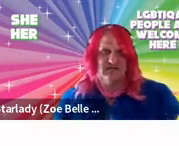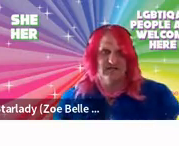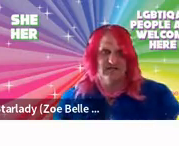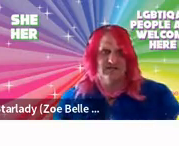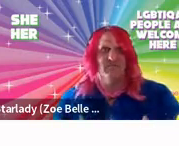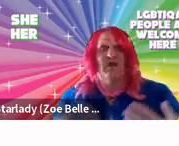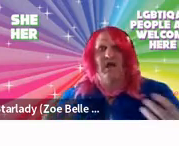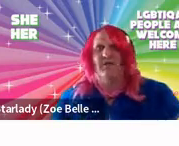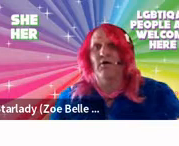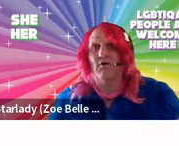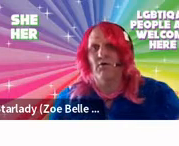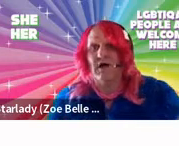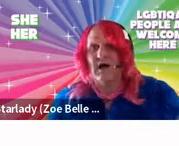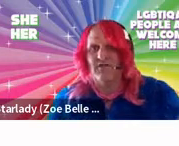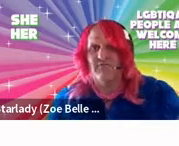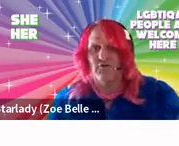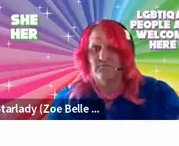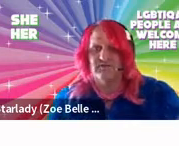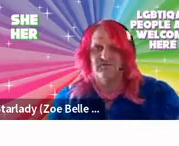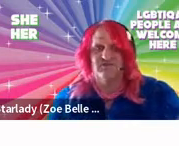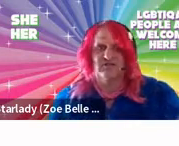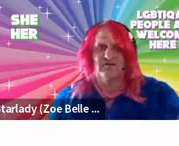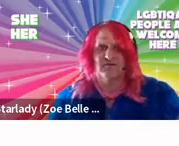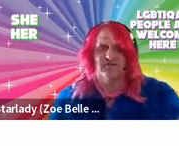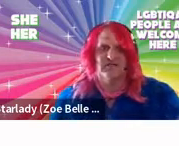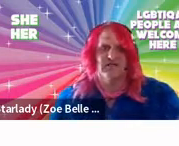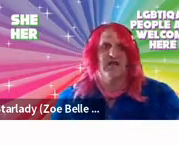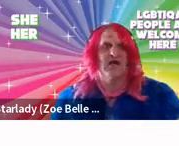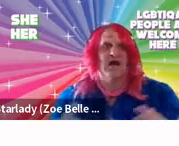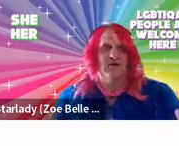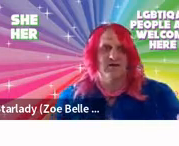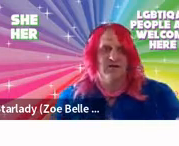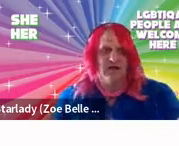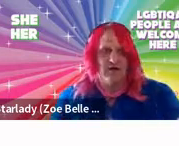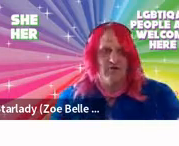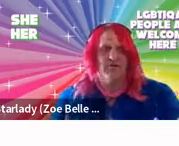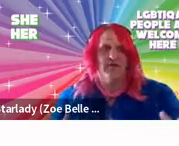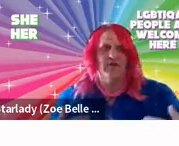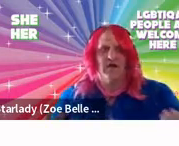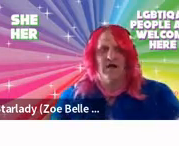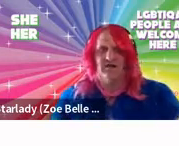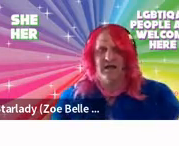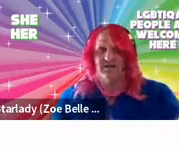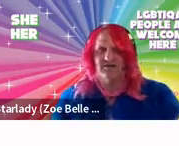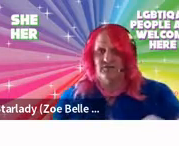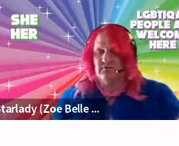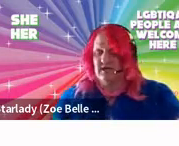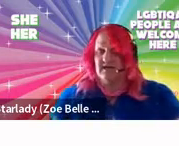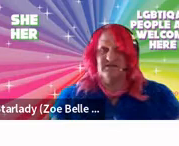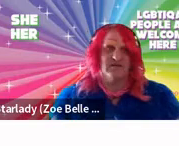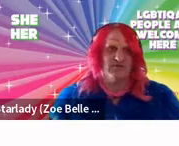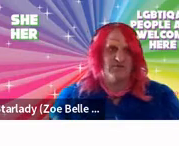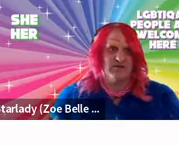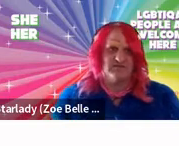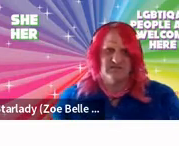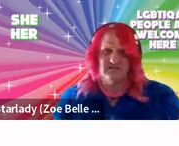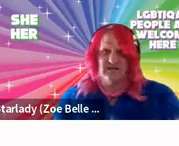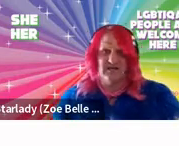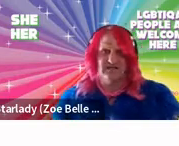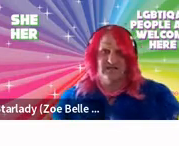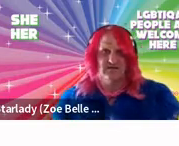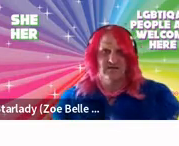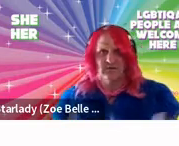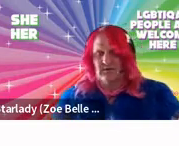into sexism, and that all other forms of gender diversity are unhealthy, unnatural, and a threat